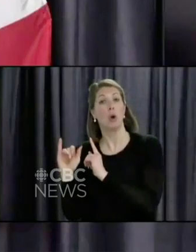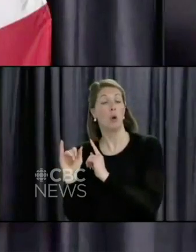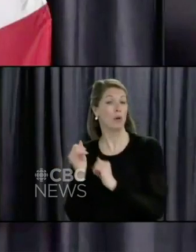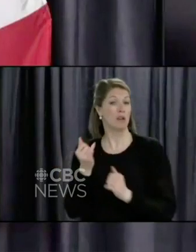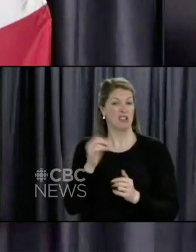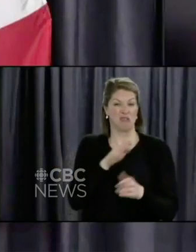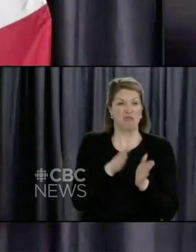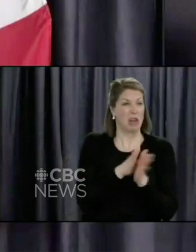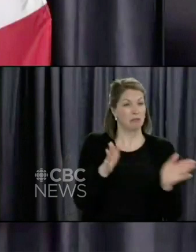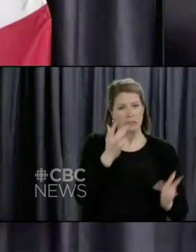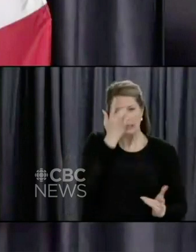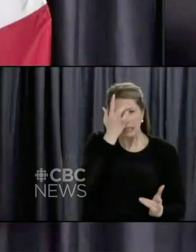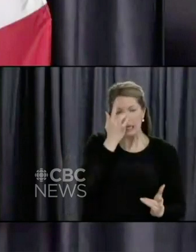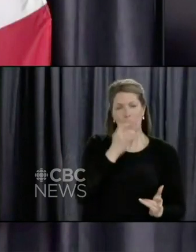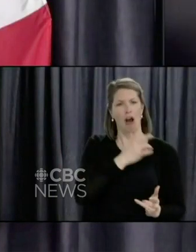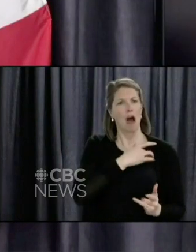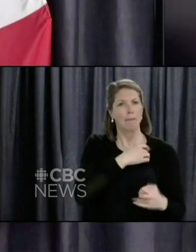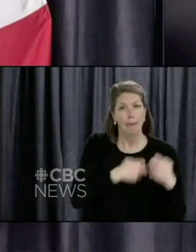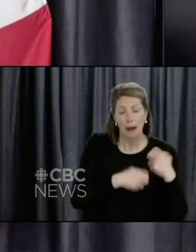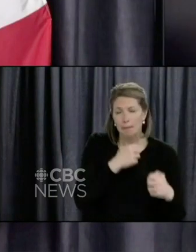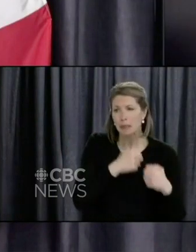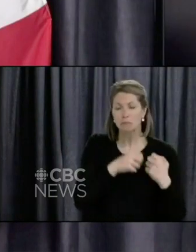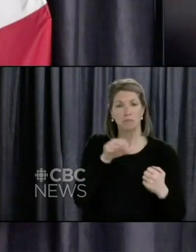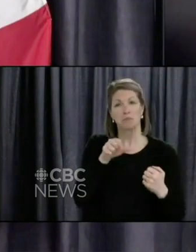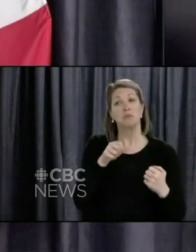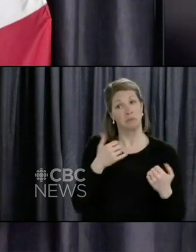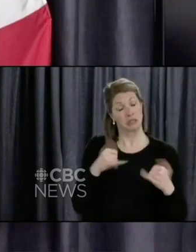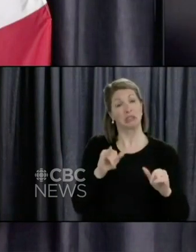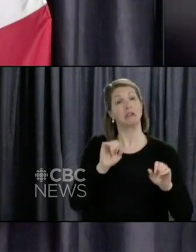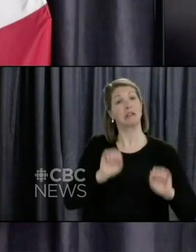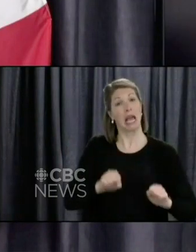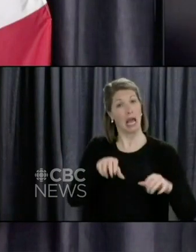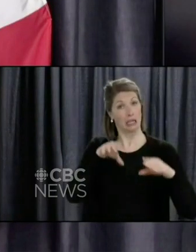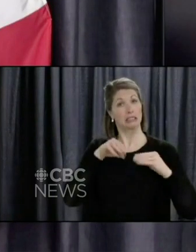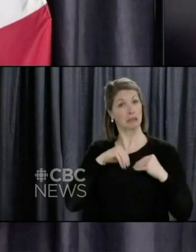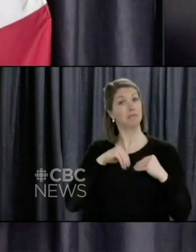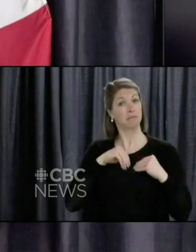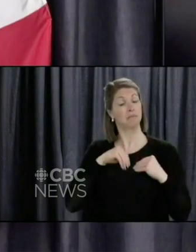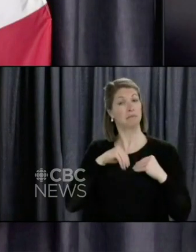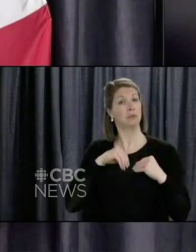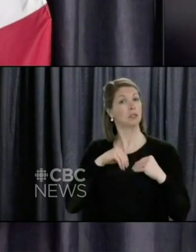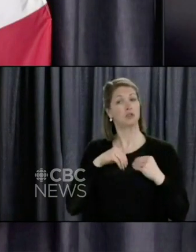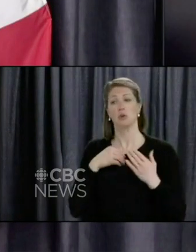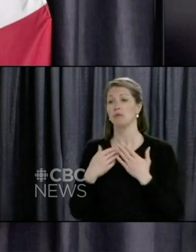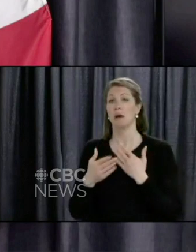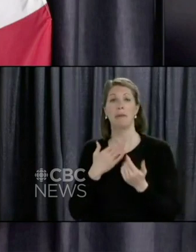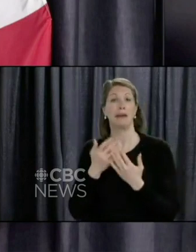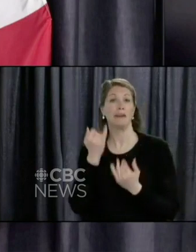COVID. And so if you are having issues, urgent or semi-urgent, please go to your